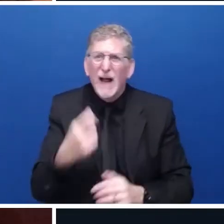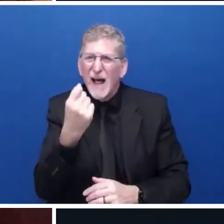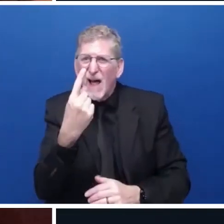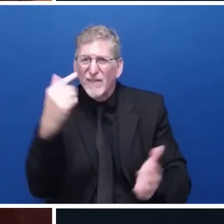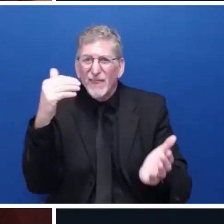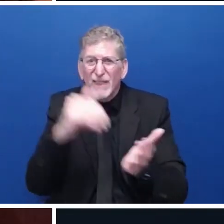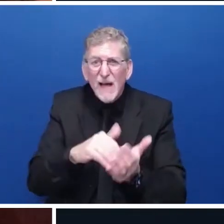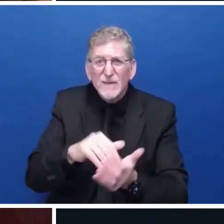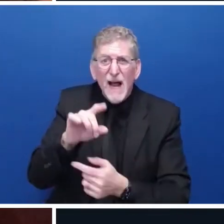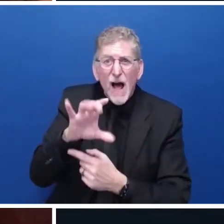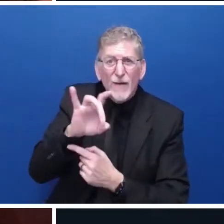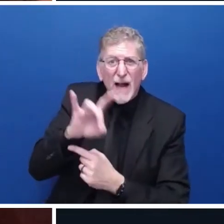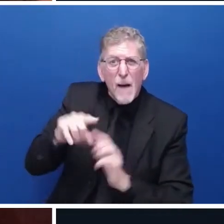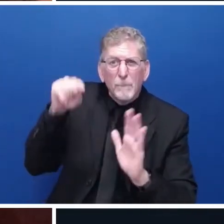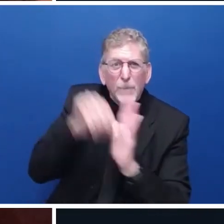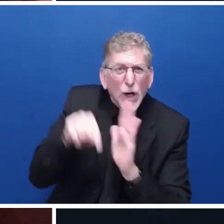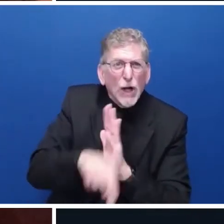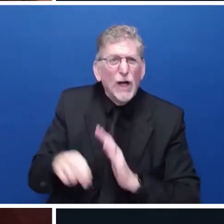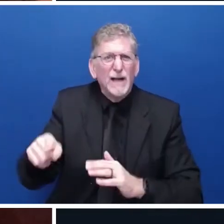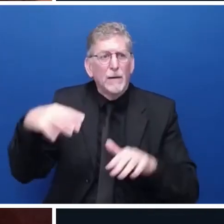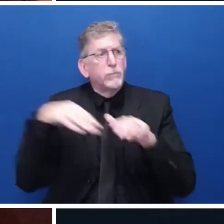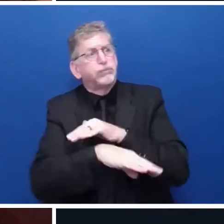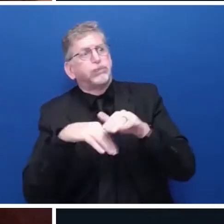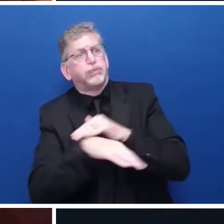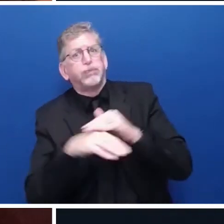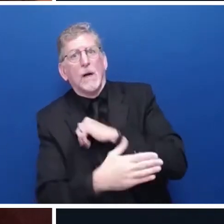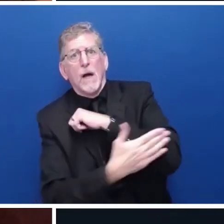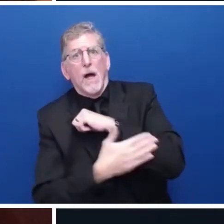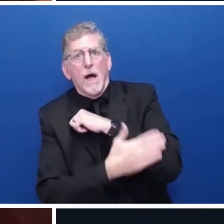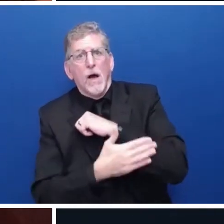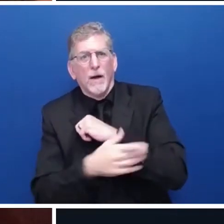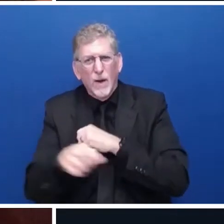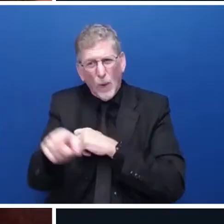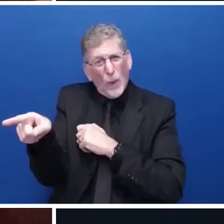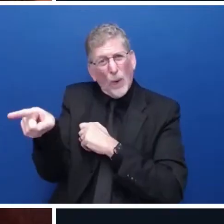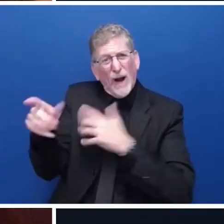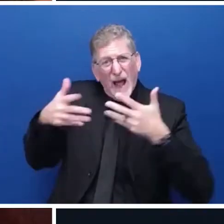family $34,000 in just a speck of time.